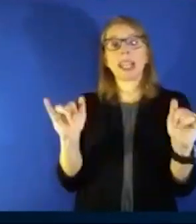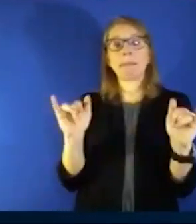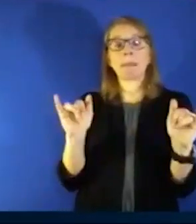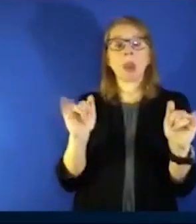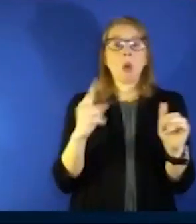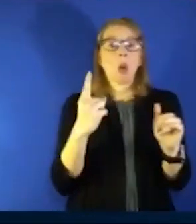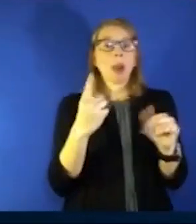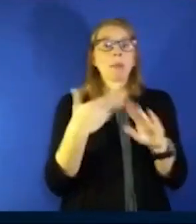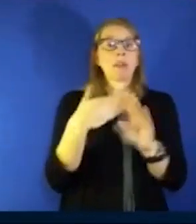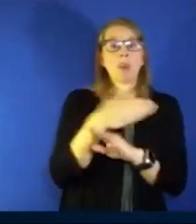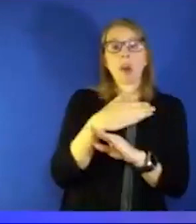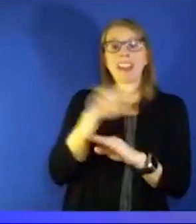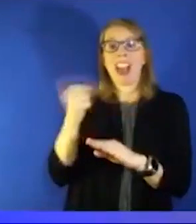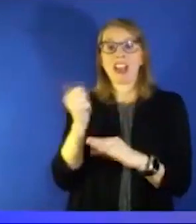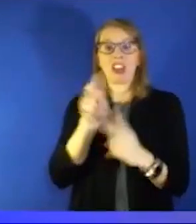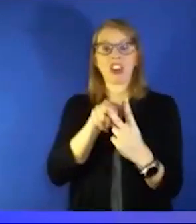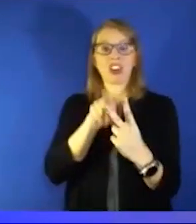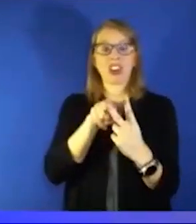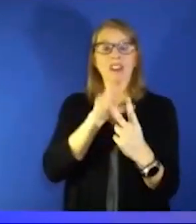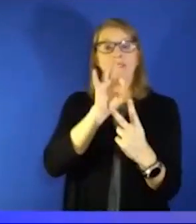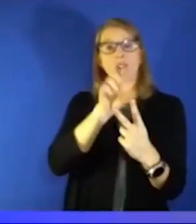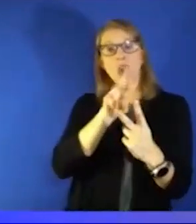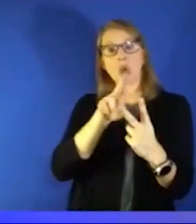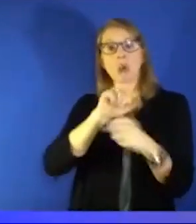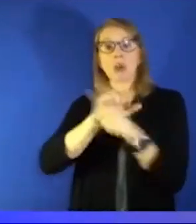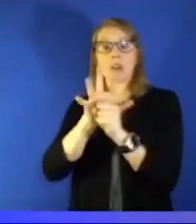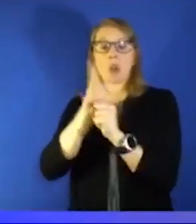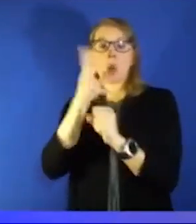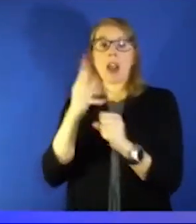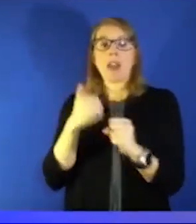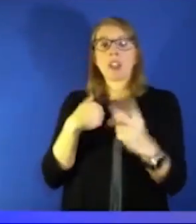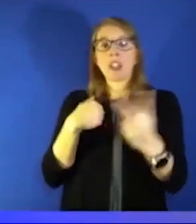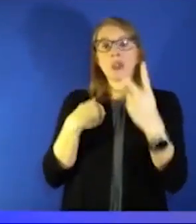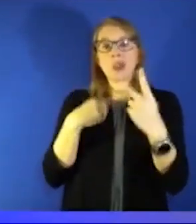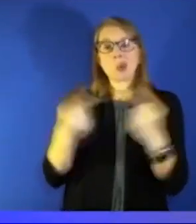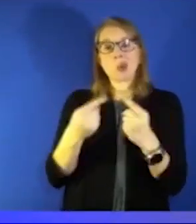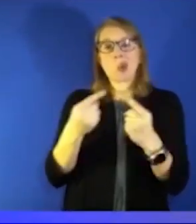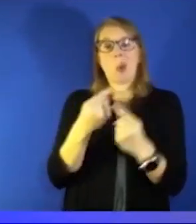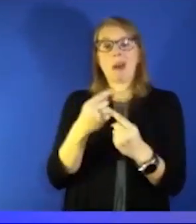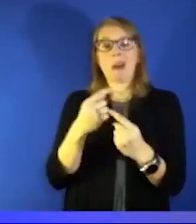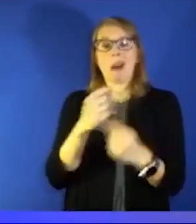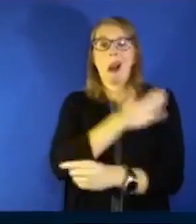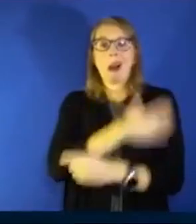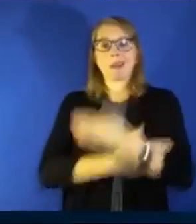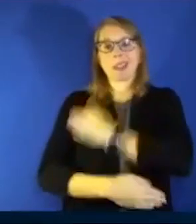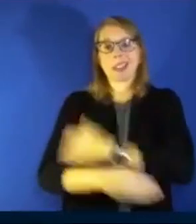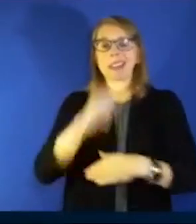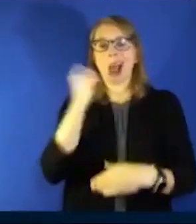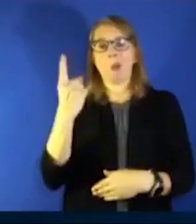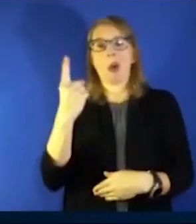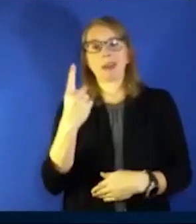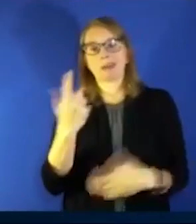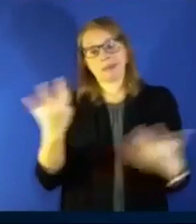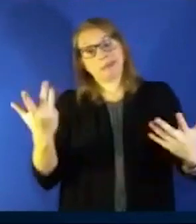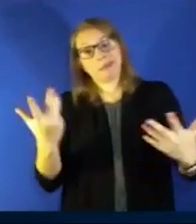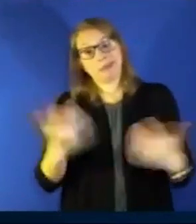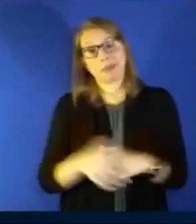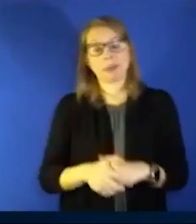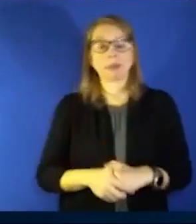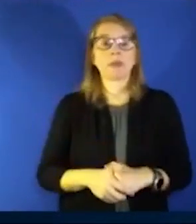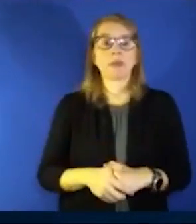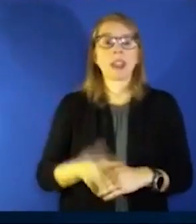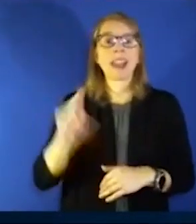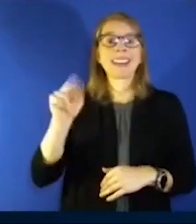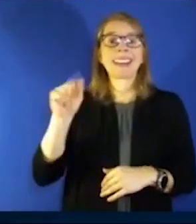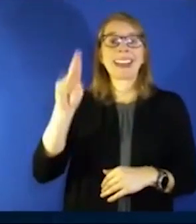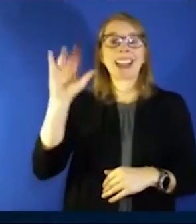No, I mean, you'll have two sore arms instead of one sore arm. We can handle what it boils down to, so yeah. We can handle that. Okay, Nancy's joining us,